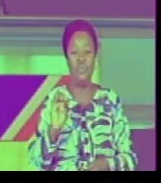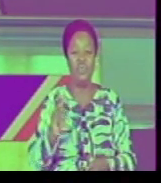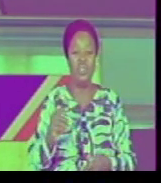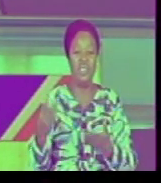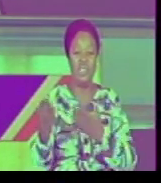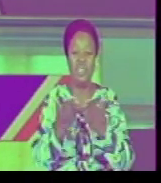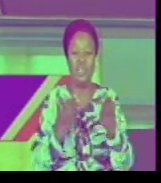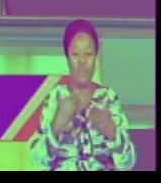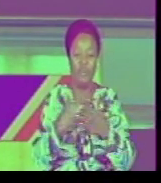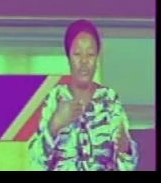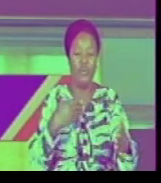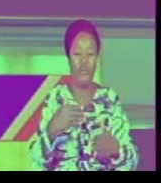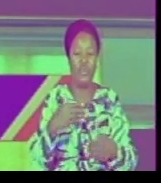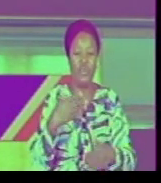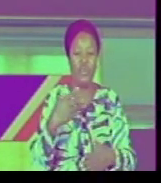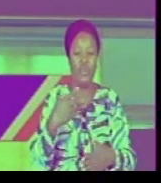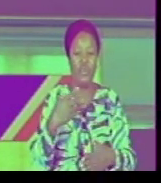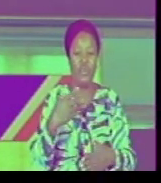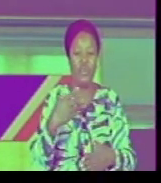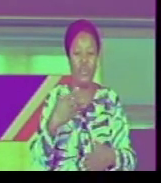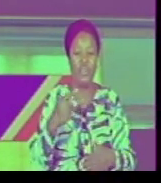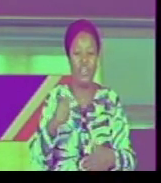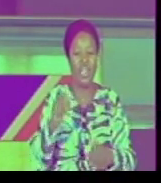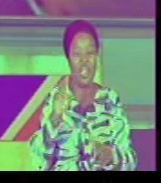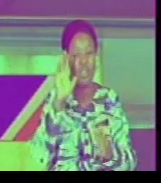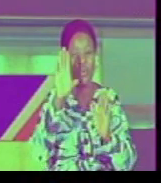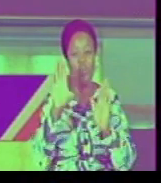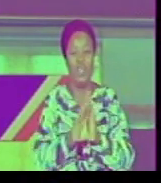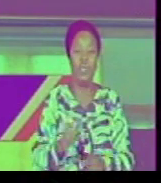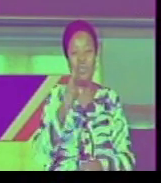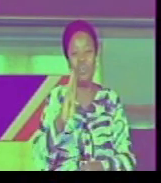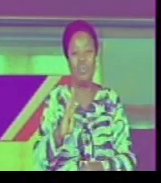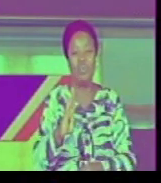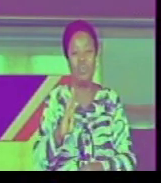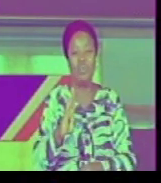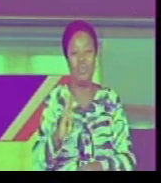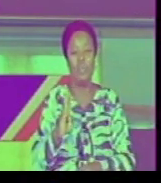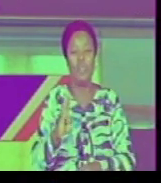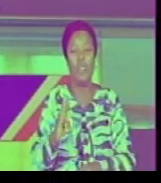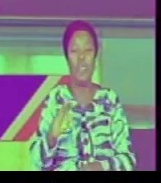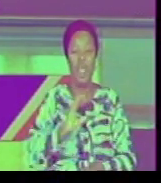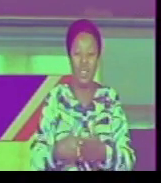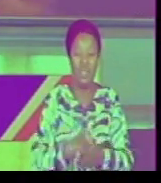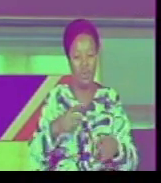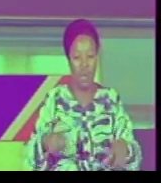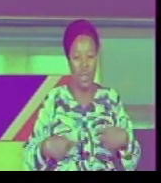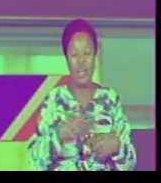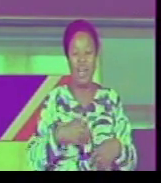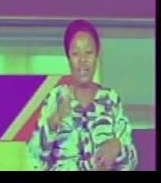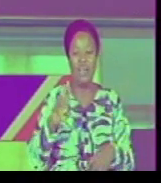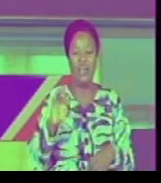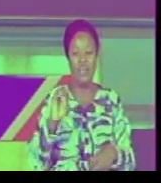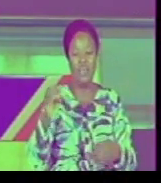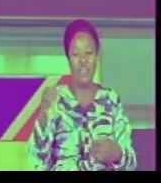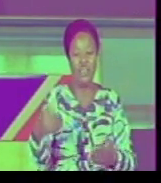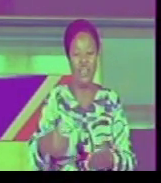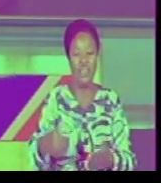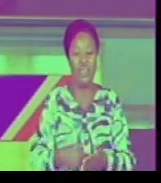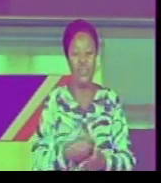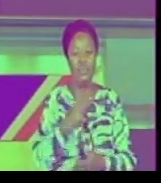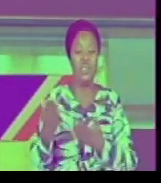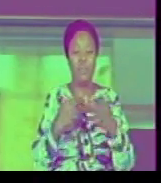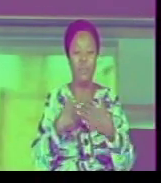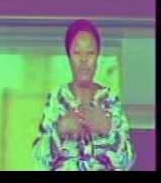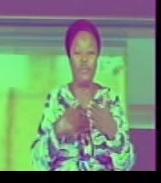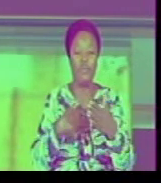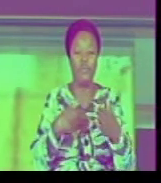new life and renewed service before the covenant-keeping God. Three